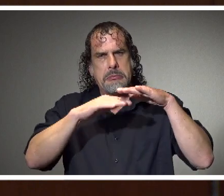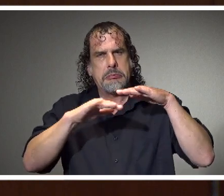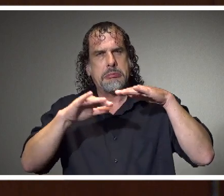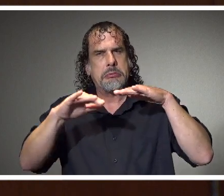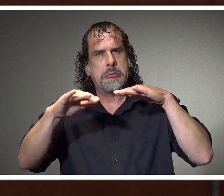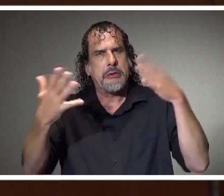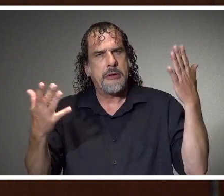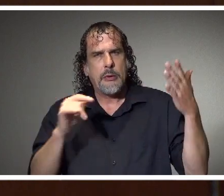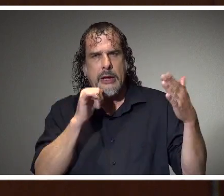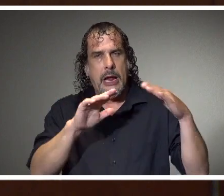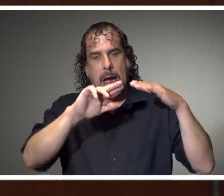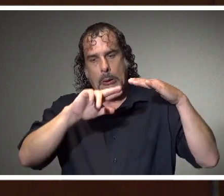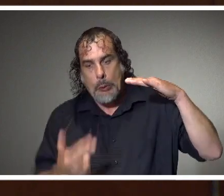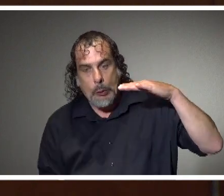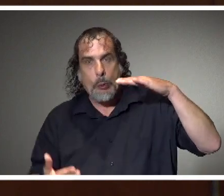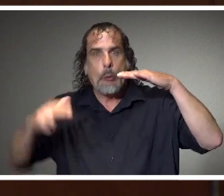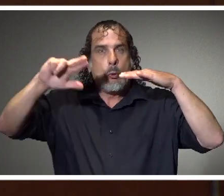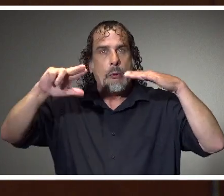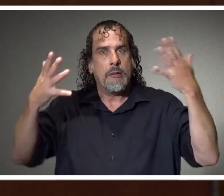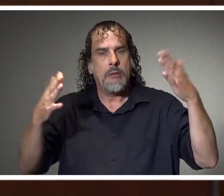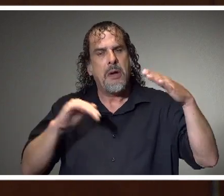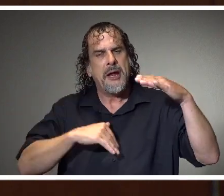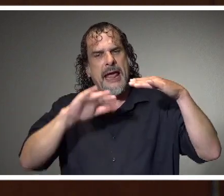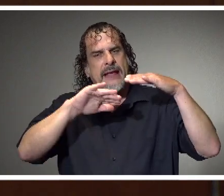So it has declined.